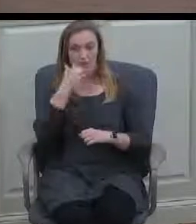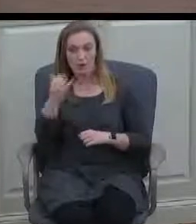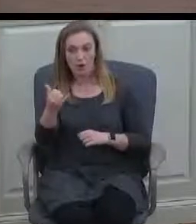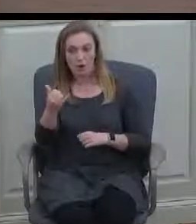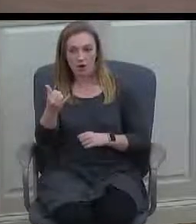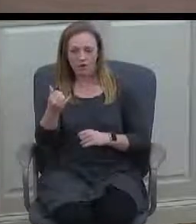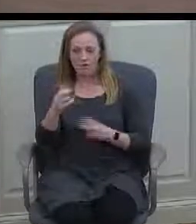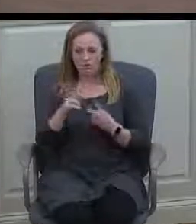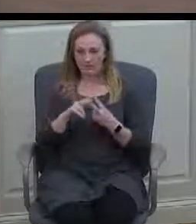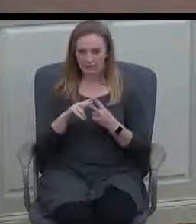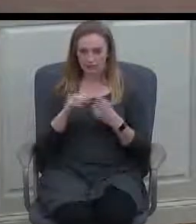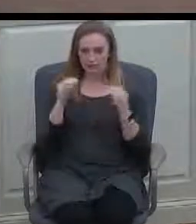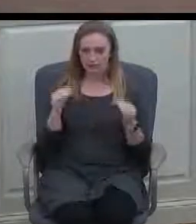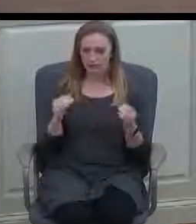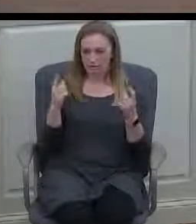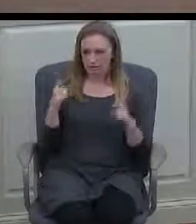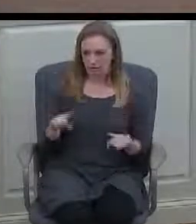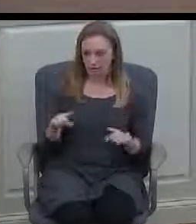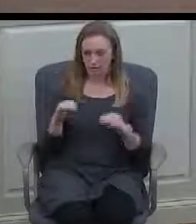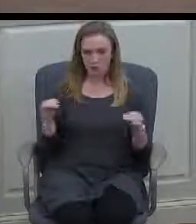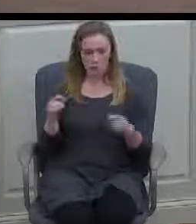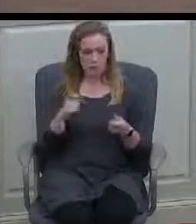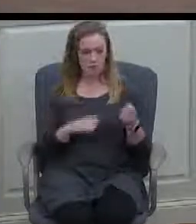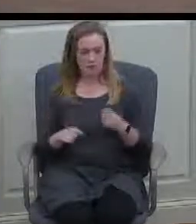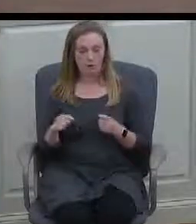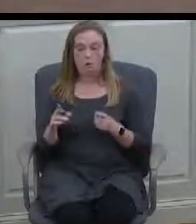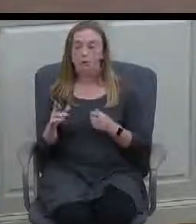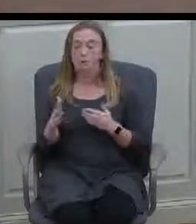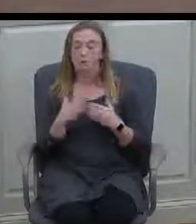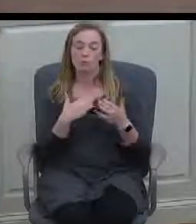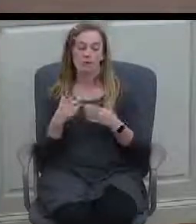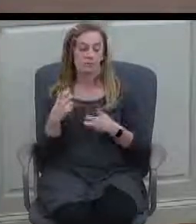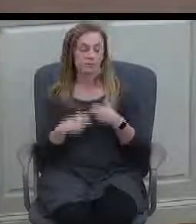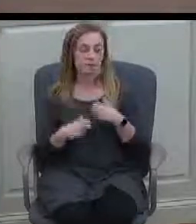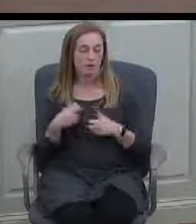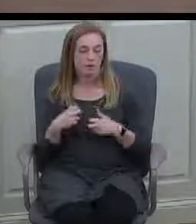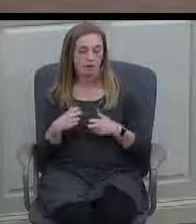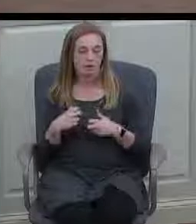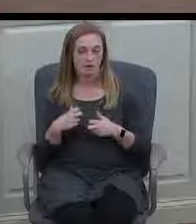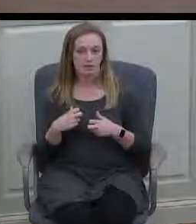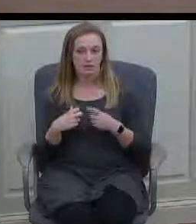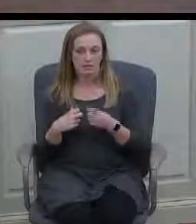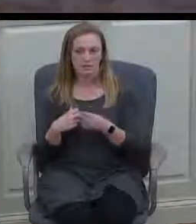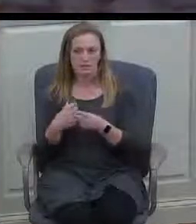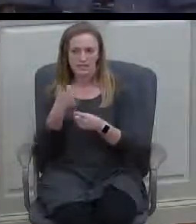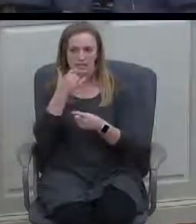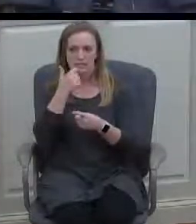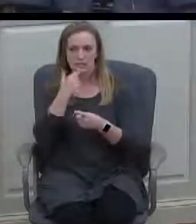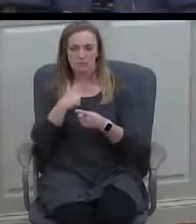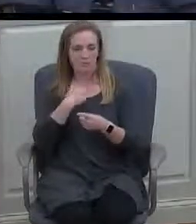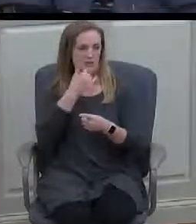happens as far as replacement or whatever the problem is. They're told to call City Hall.